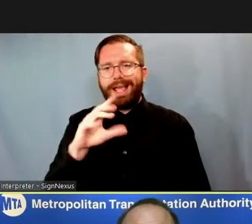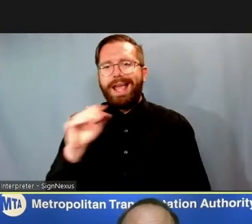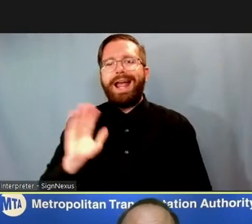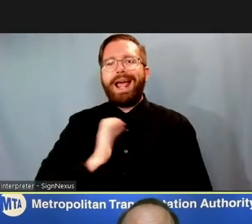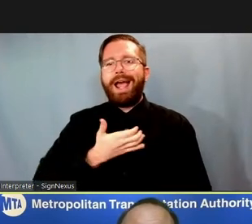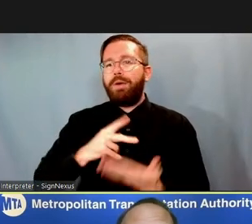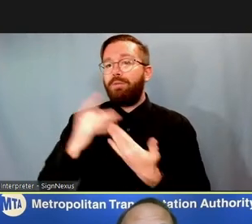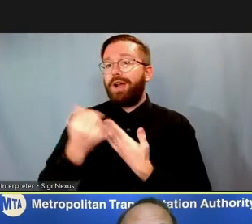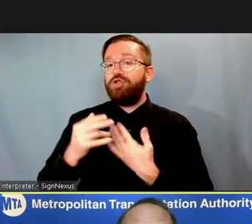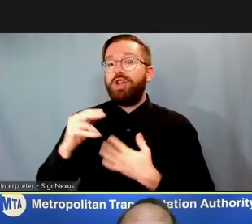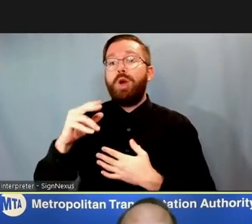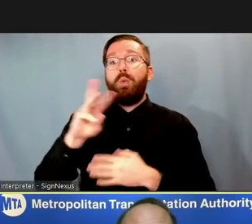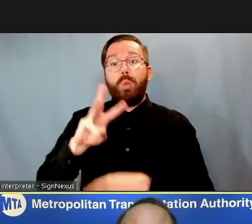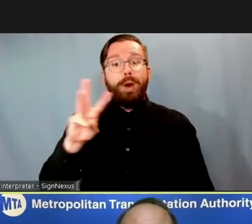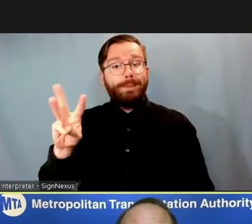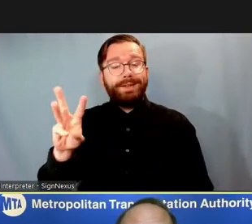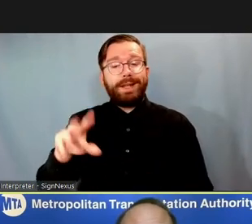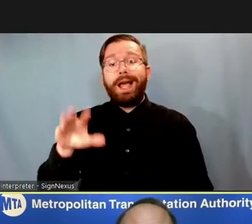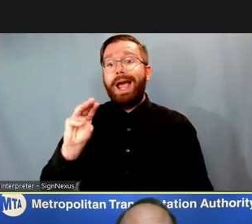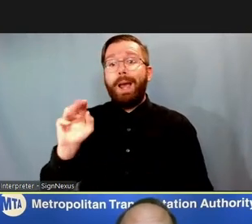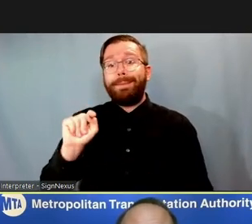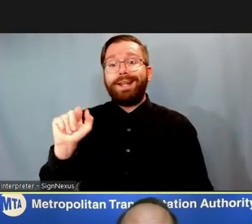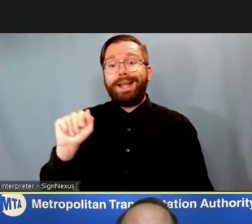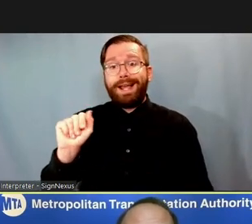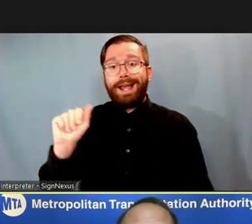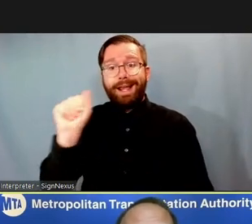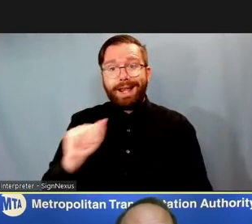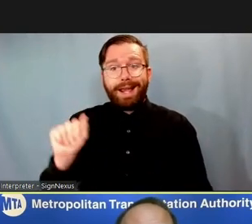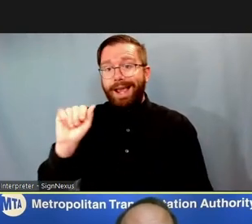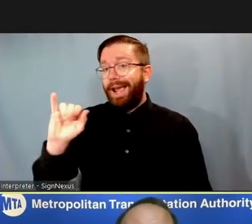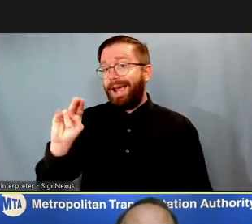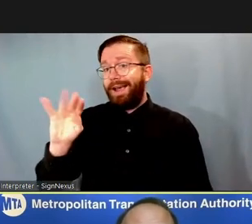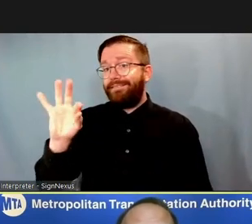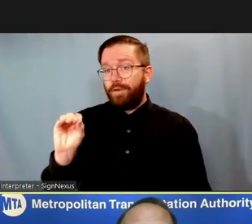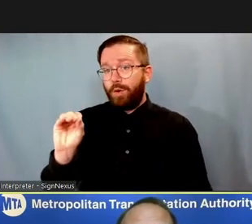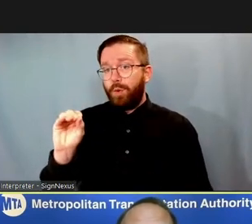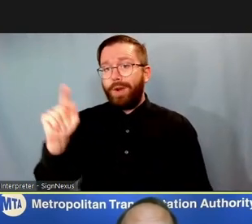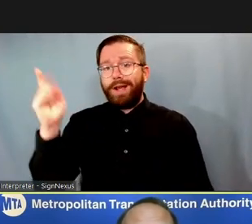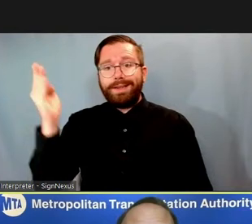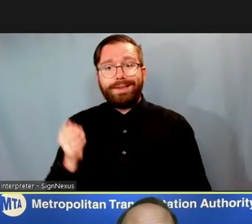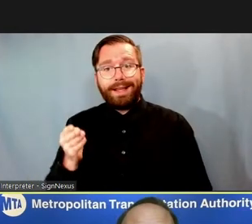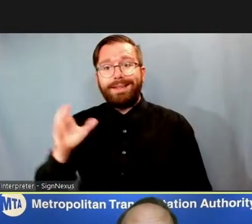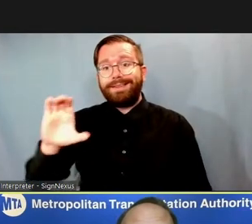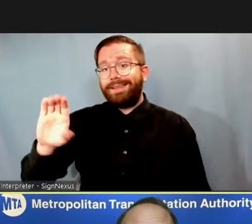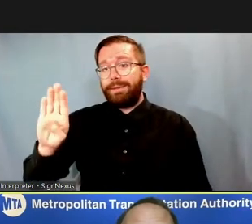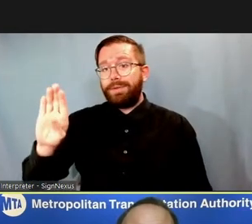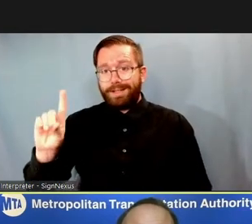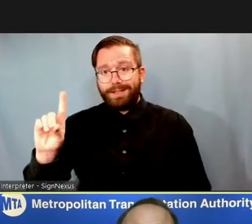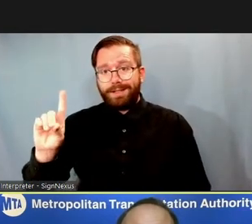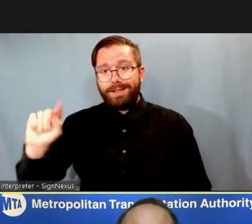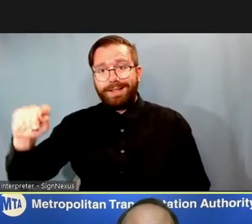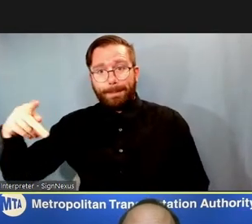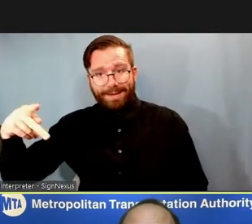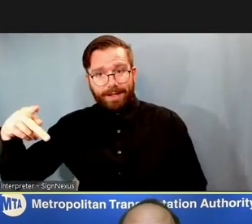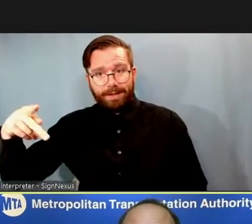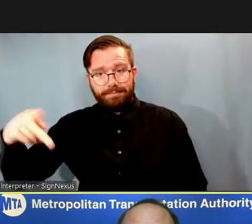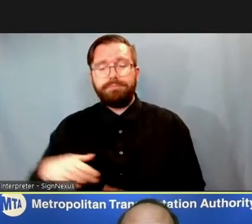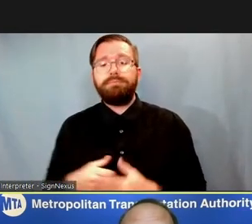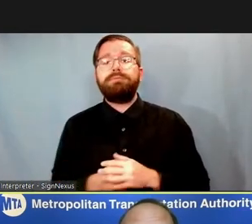at mta dot info slash cbd tp